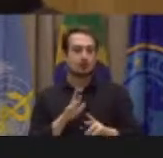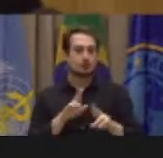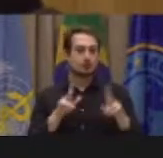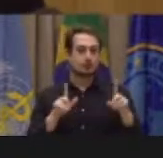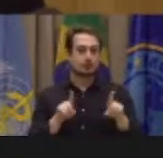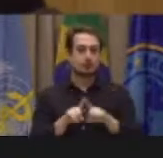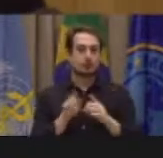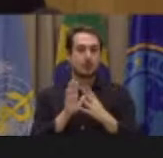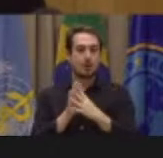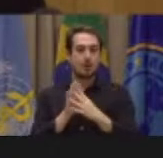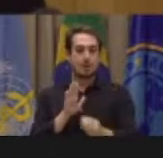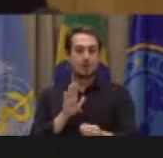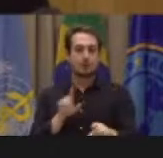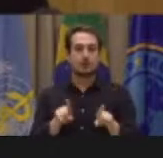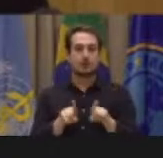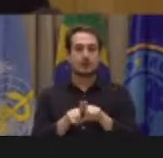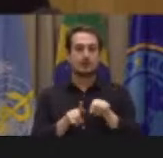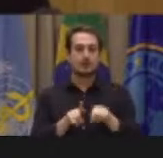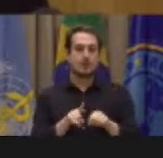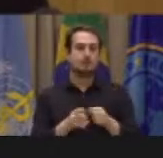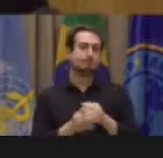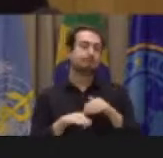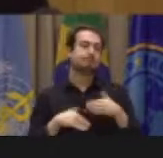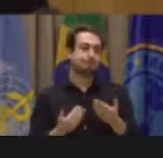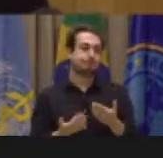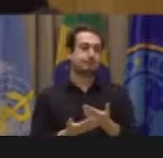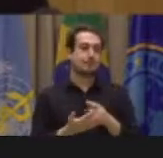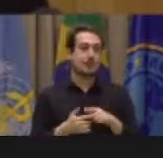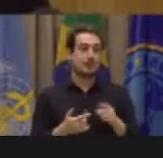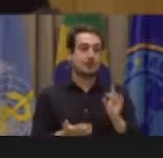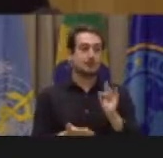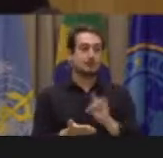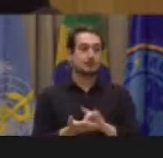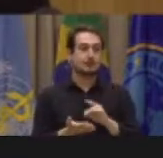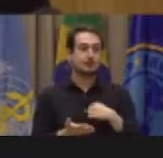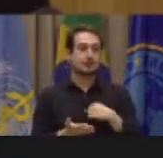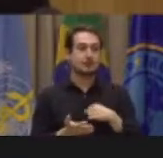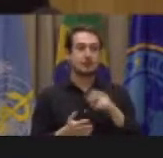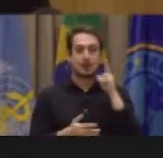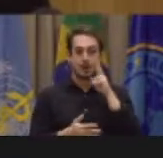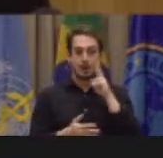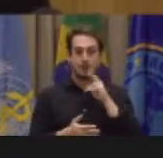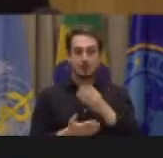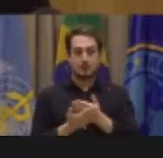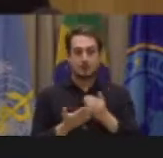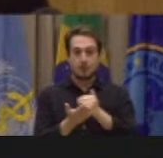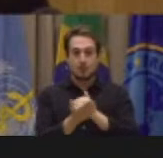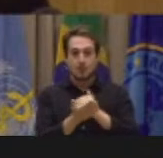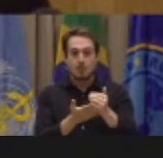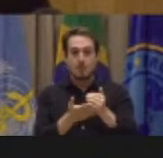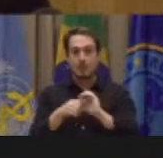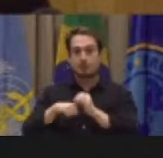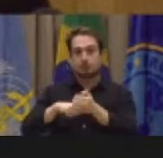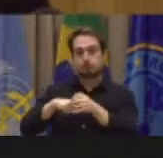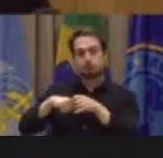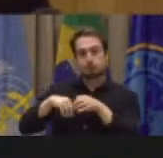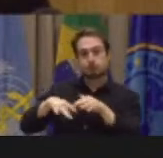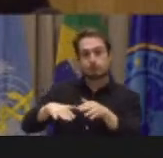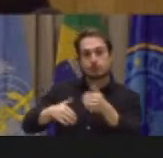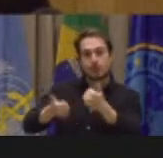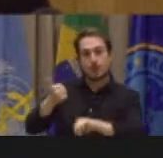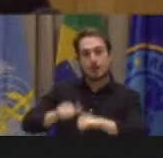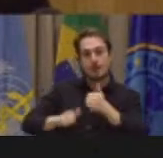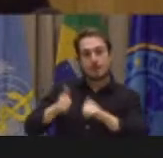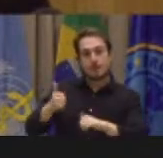that this is something new, but maybe the methodology, the clinical models. But I remember that in the beginning of